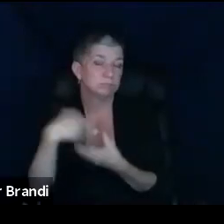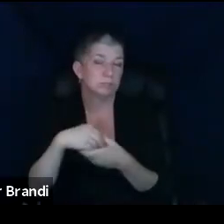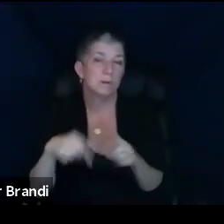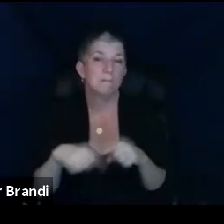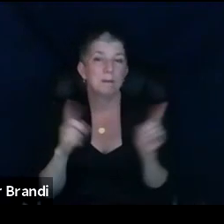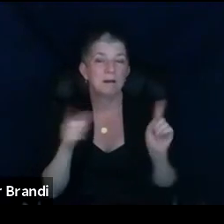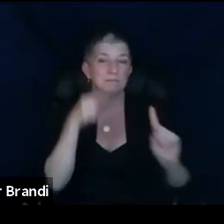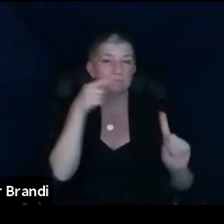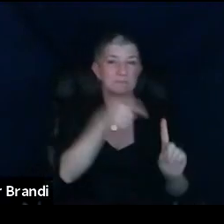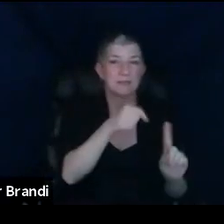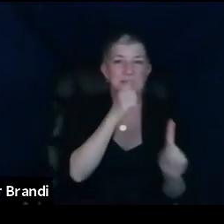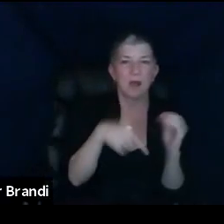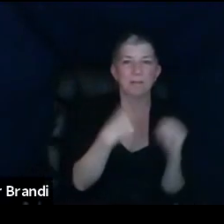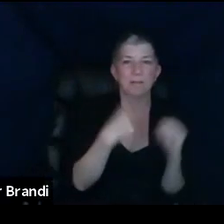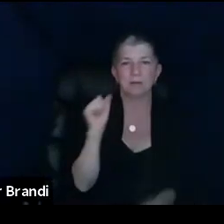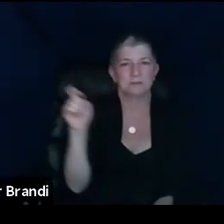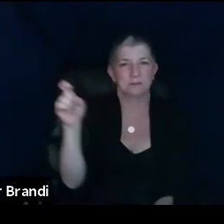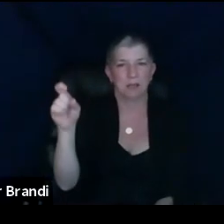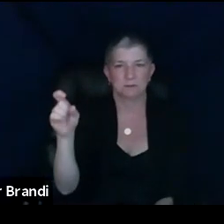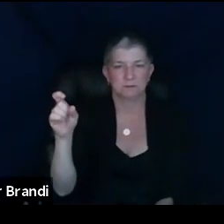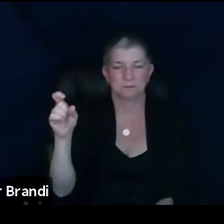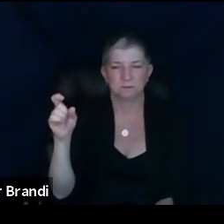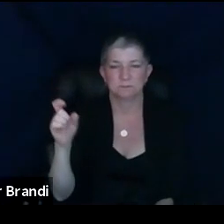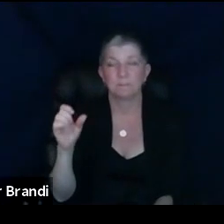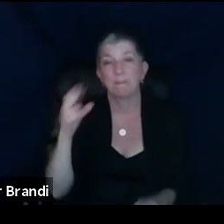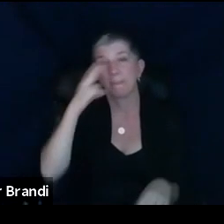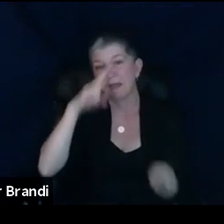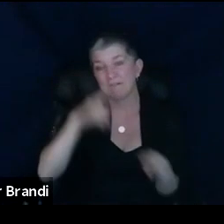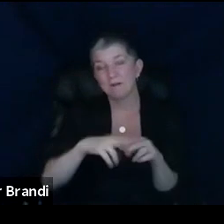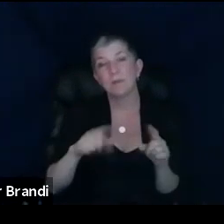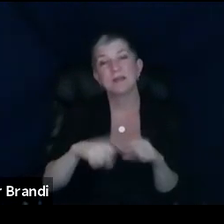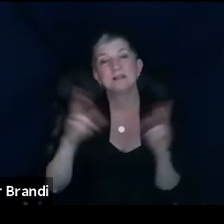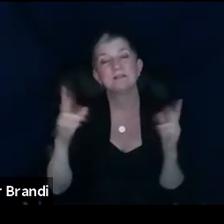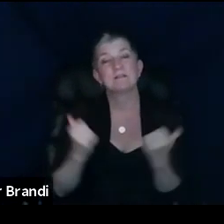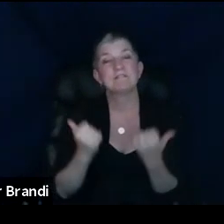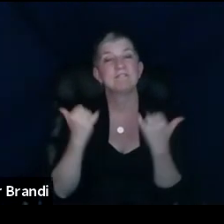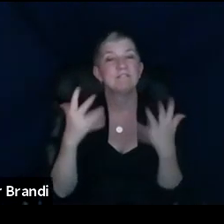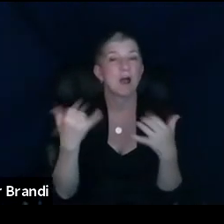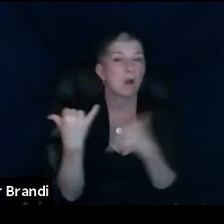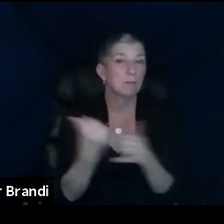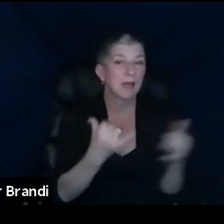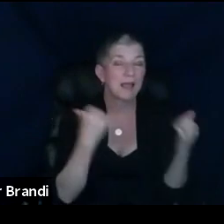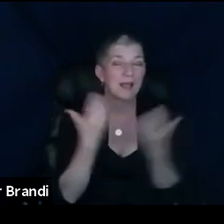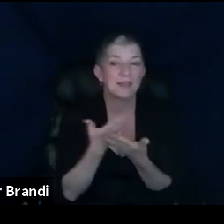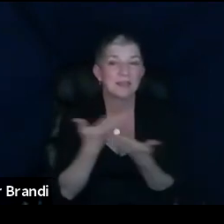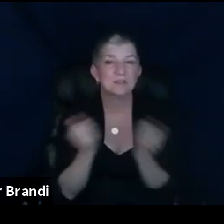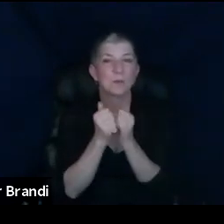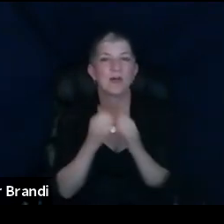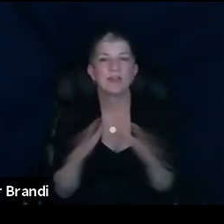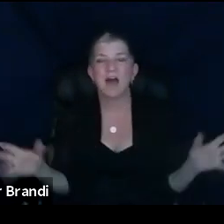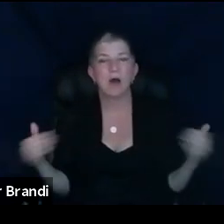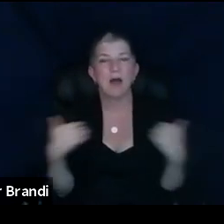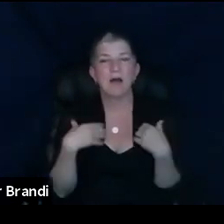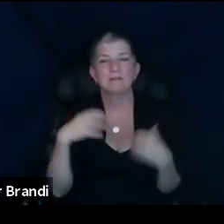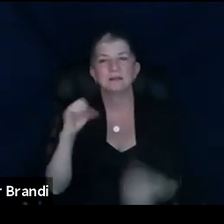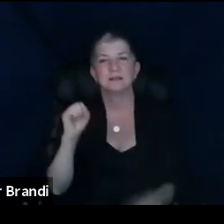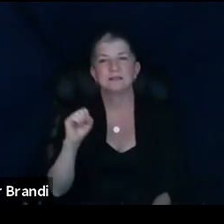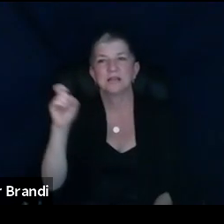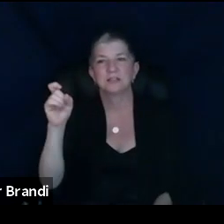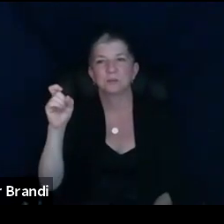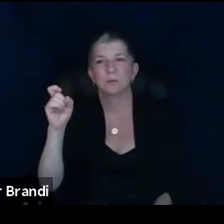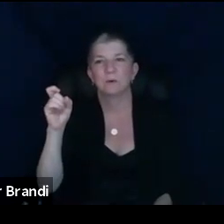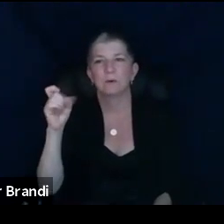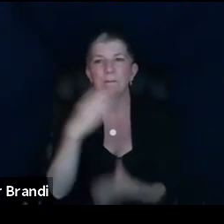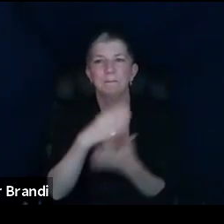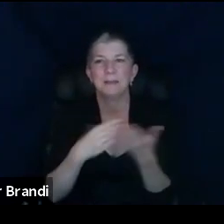itself about the sex. You can have fun with all these different fire plays and pieces without having to bring a sexual piece